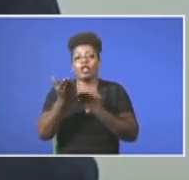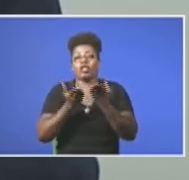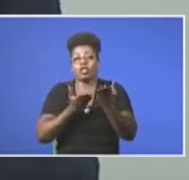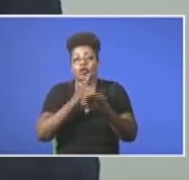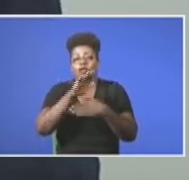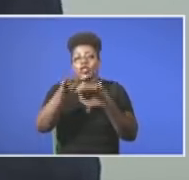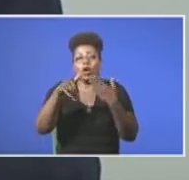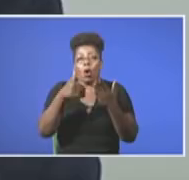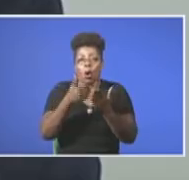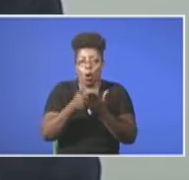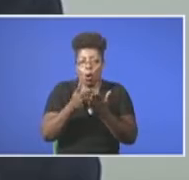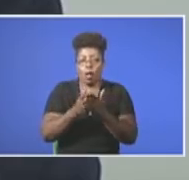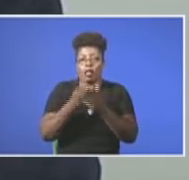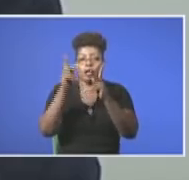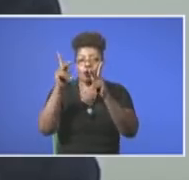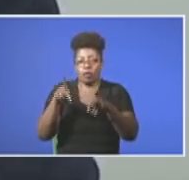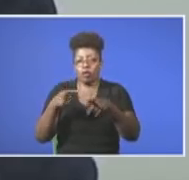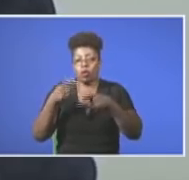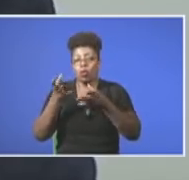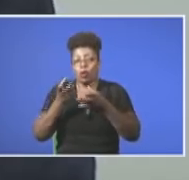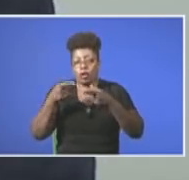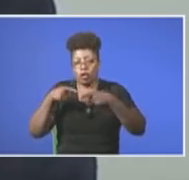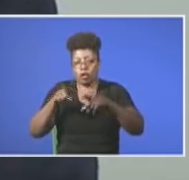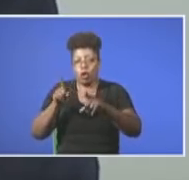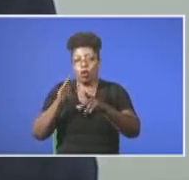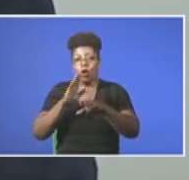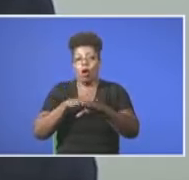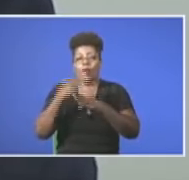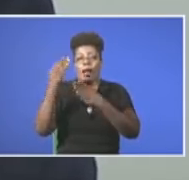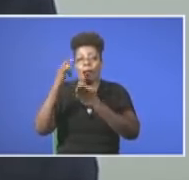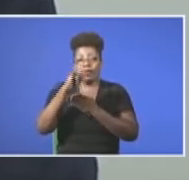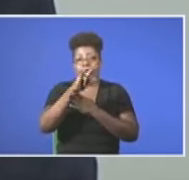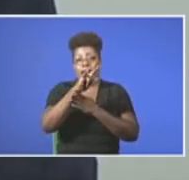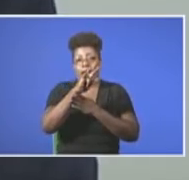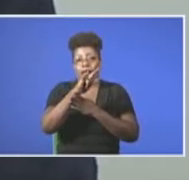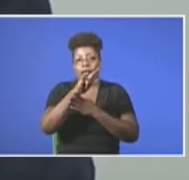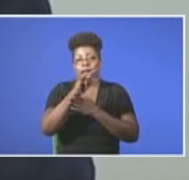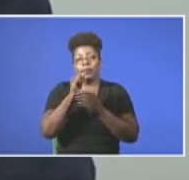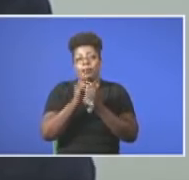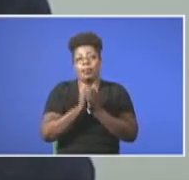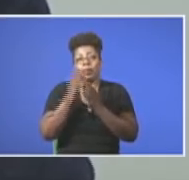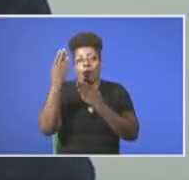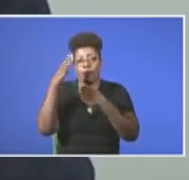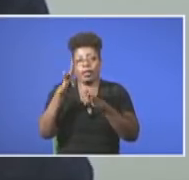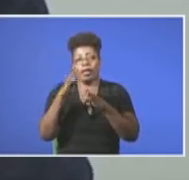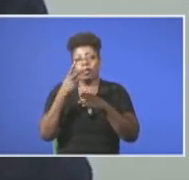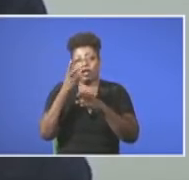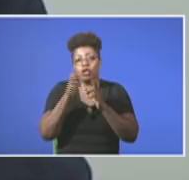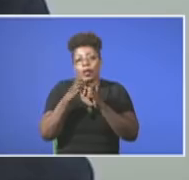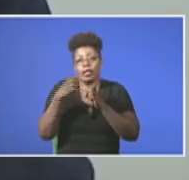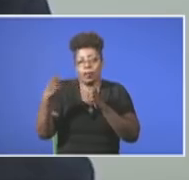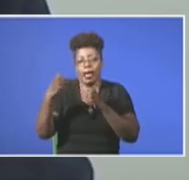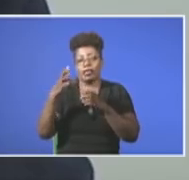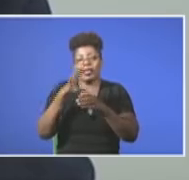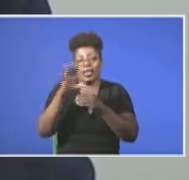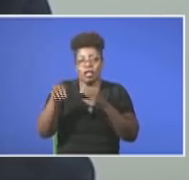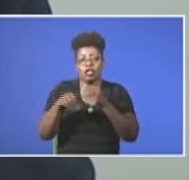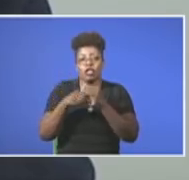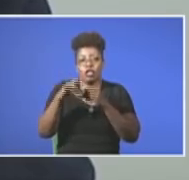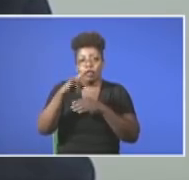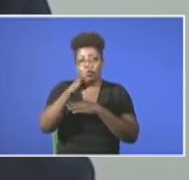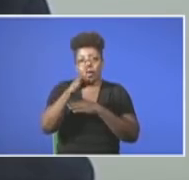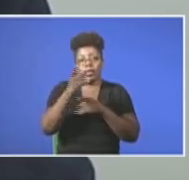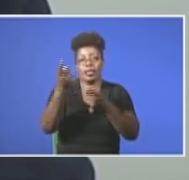all of the passengers who wanted to go on Bahamasair. As such, Bahamasair is looking to expand. We will have an additional jet that will come in